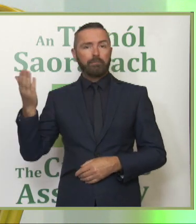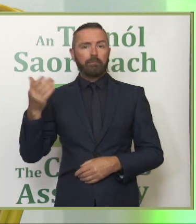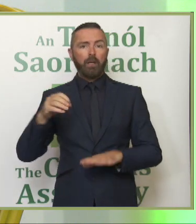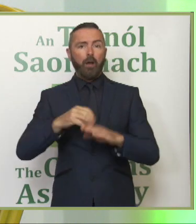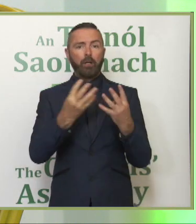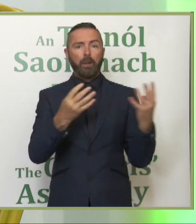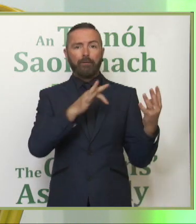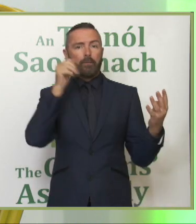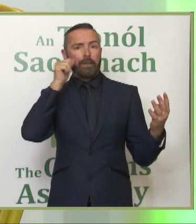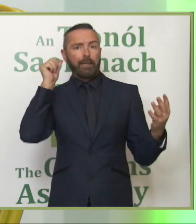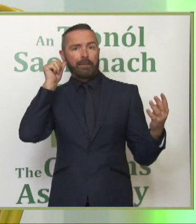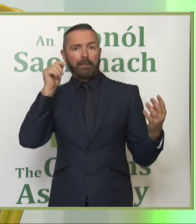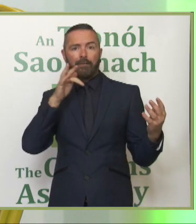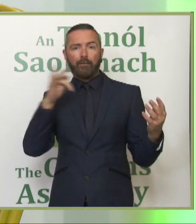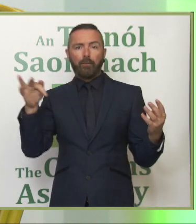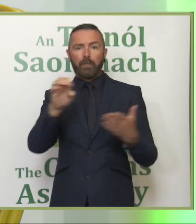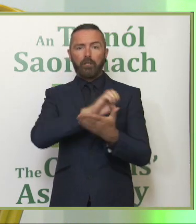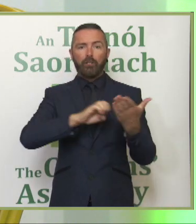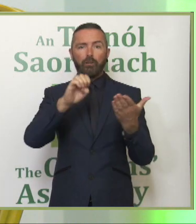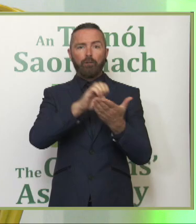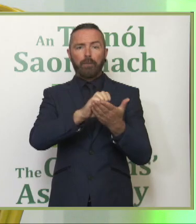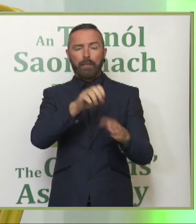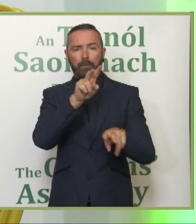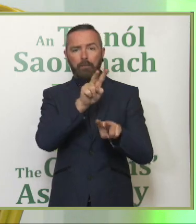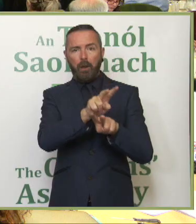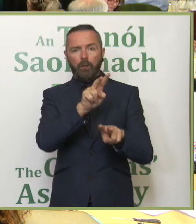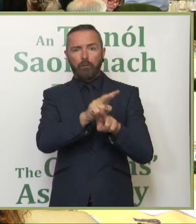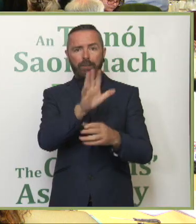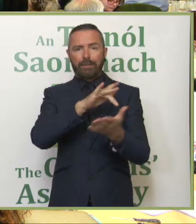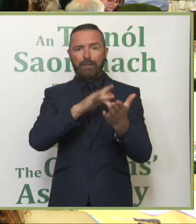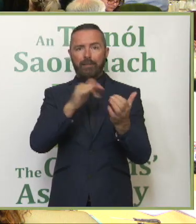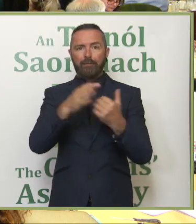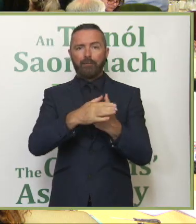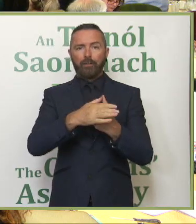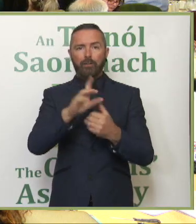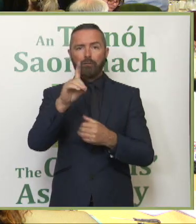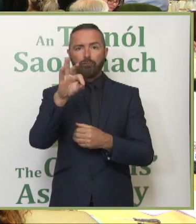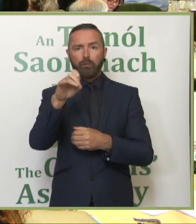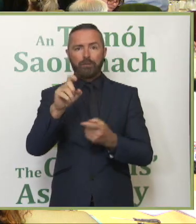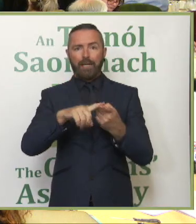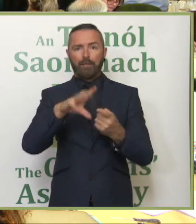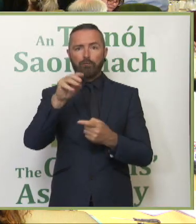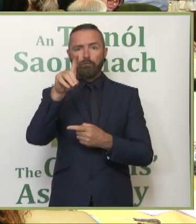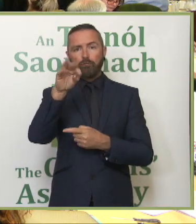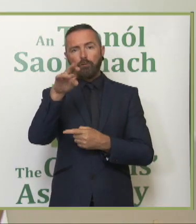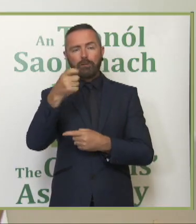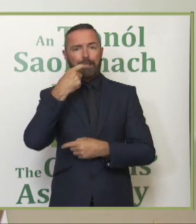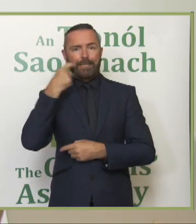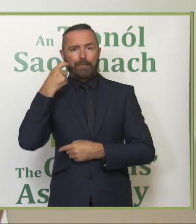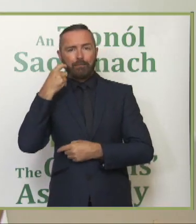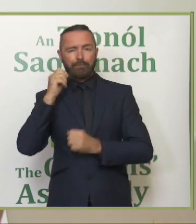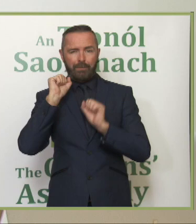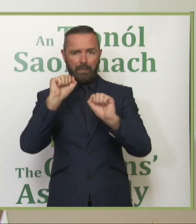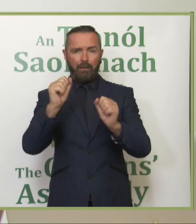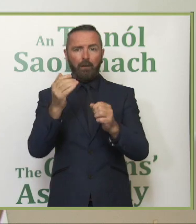everybody, is from the European Monitoring Centre for Drugs and Drug Addiction, and Owen will be sharing a perspective from an international perspective